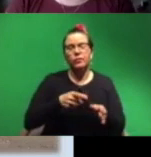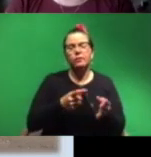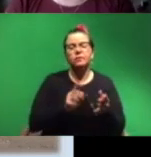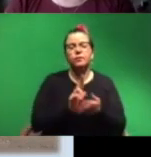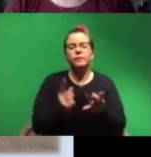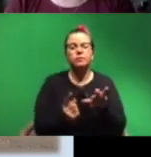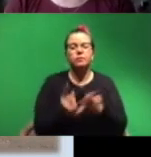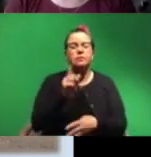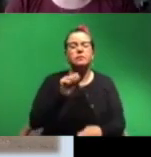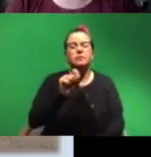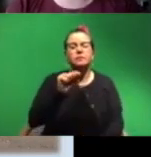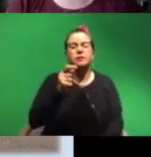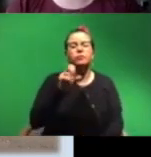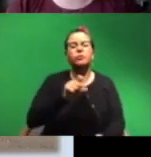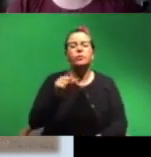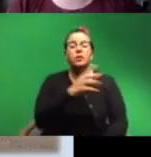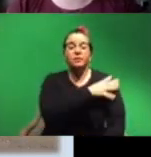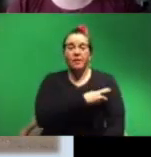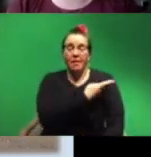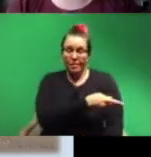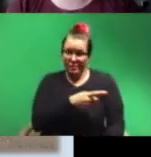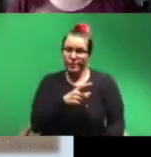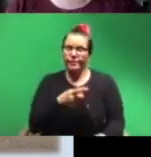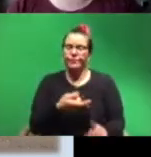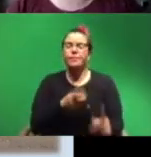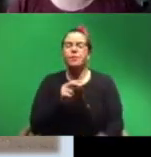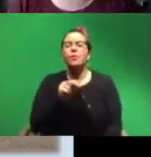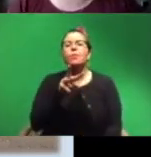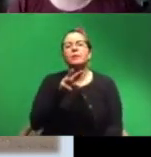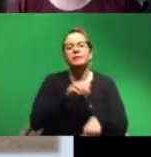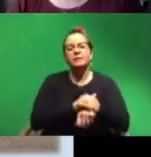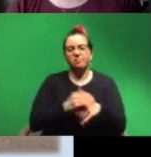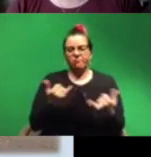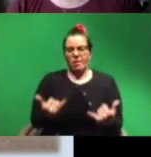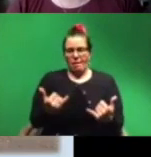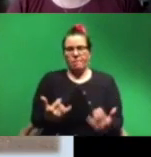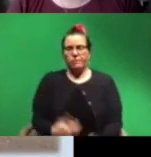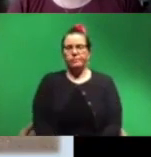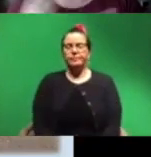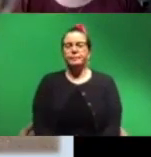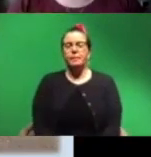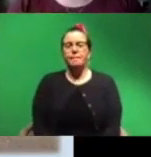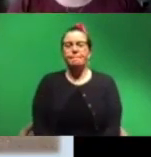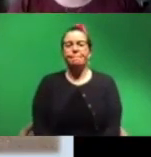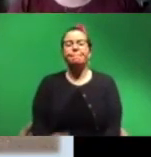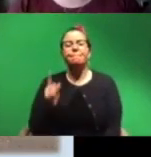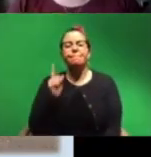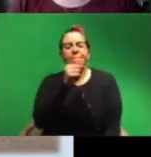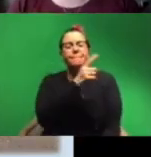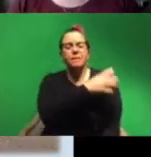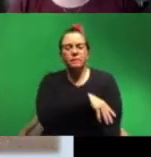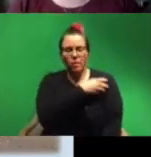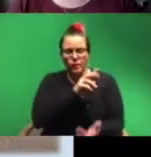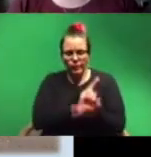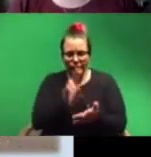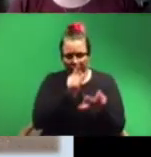St Andrews, which is in Scotland. So I'm originally from the northwest of England, which is where I am at the moment. But I went to the University of St Andrews to go and learn